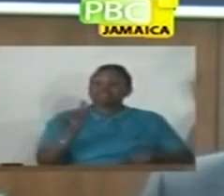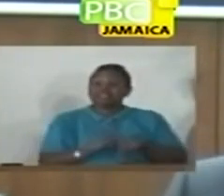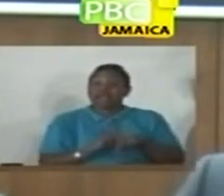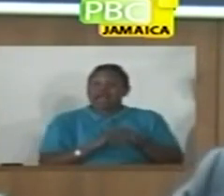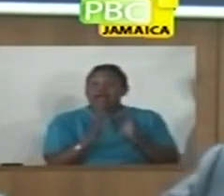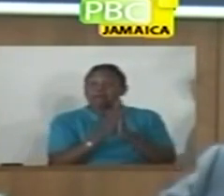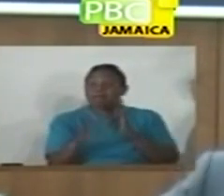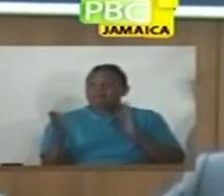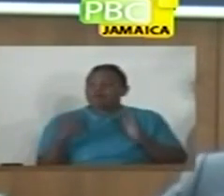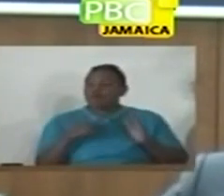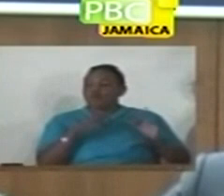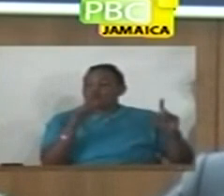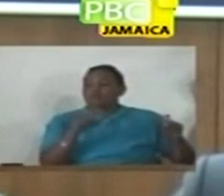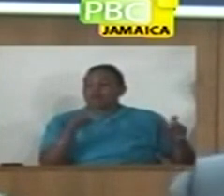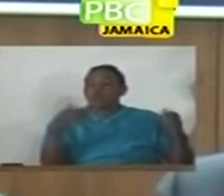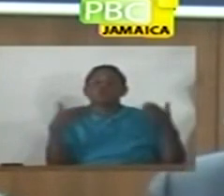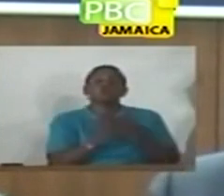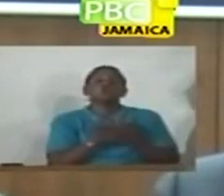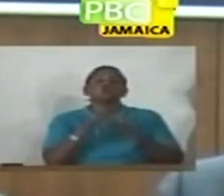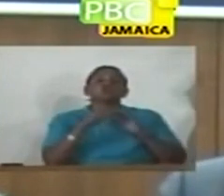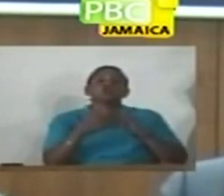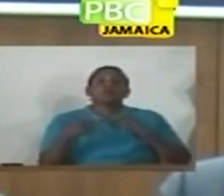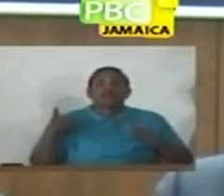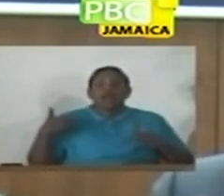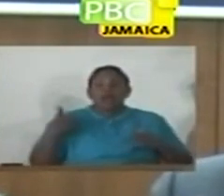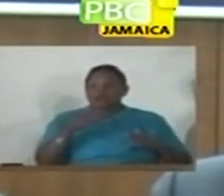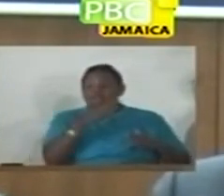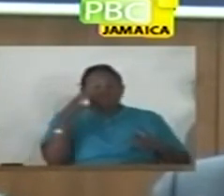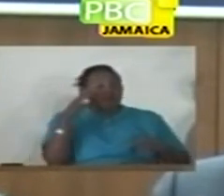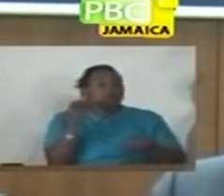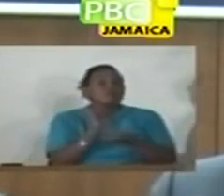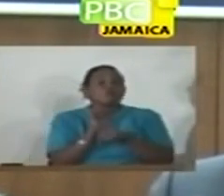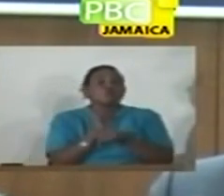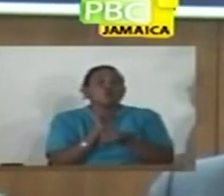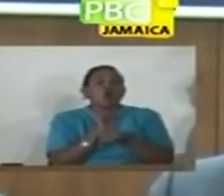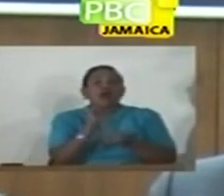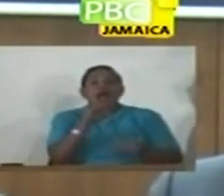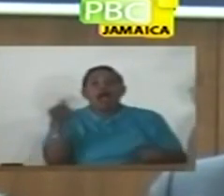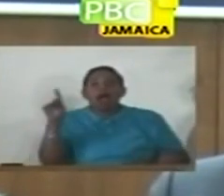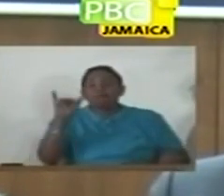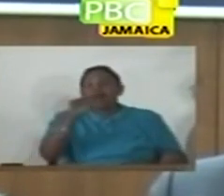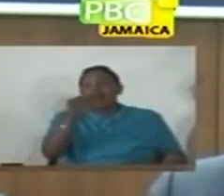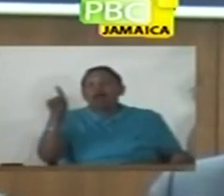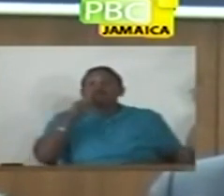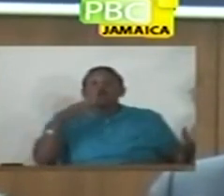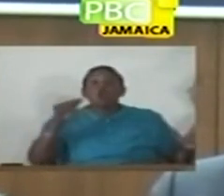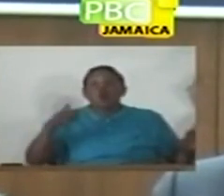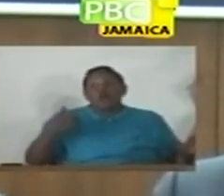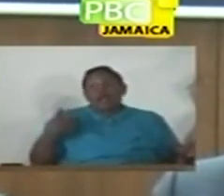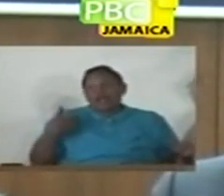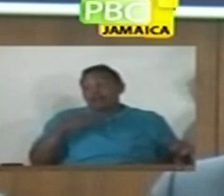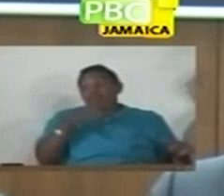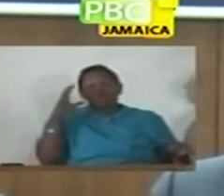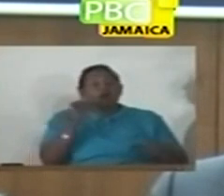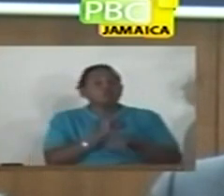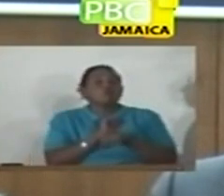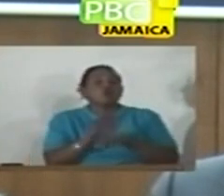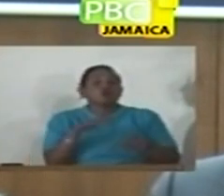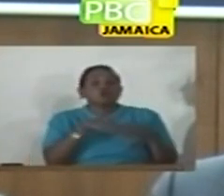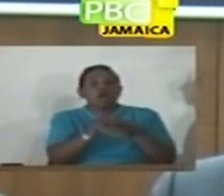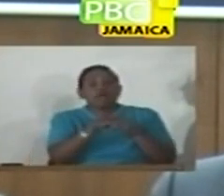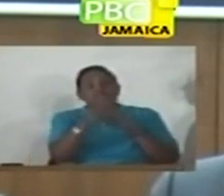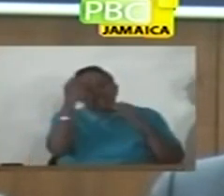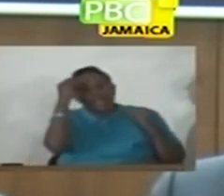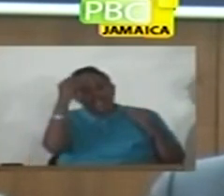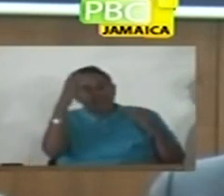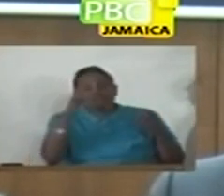will pilot the new Jamaica Canada Farm Work app. This app will allow our Canadian farm workers to access